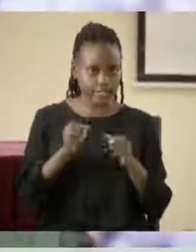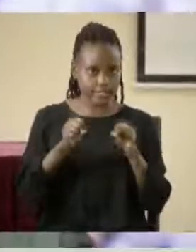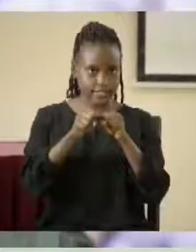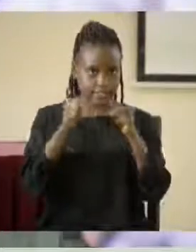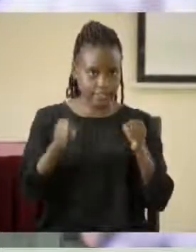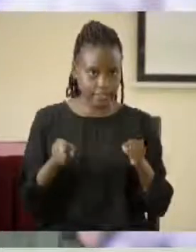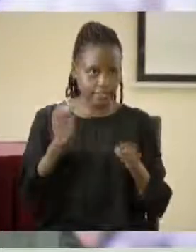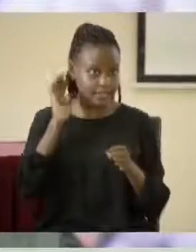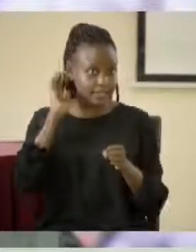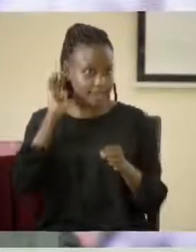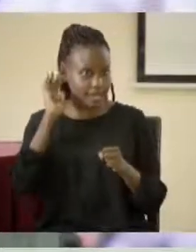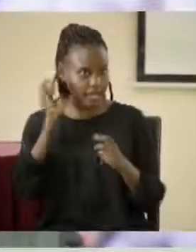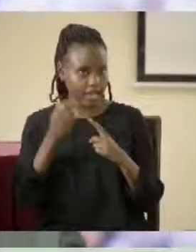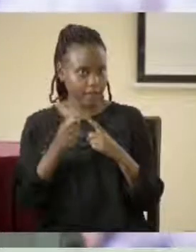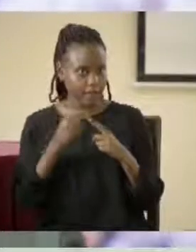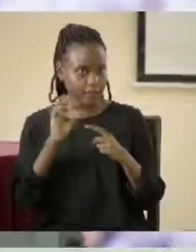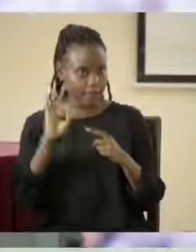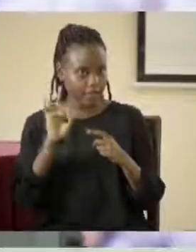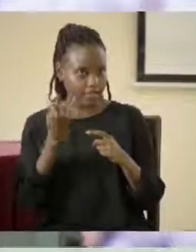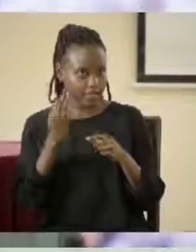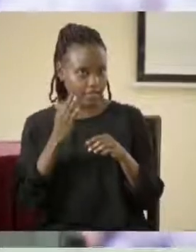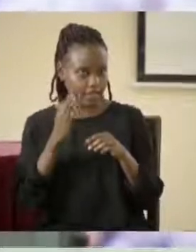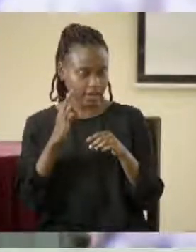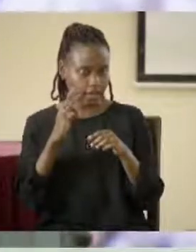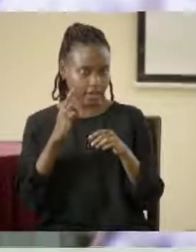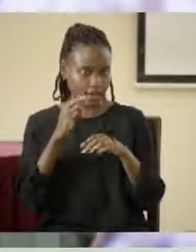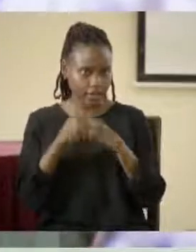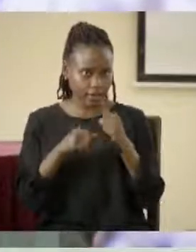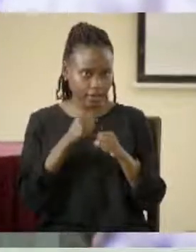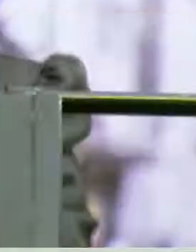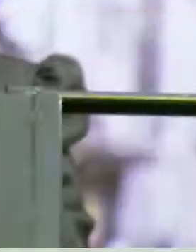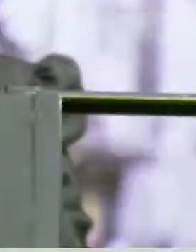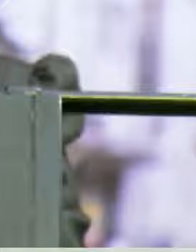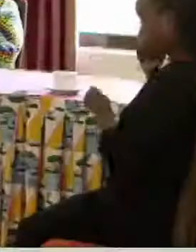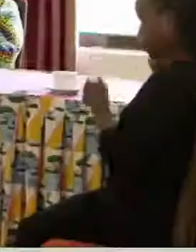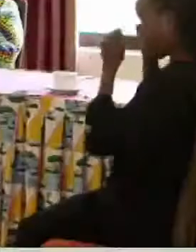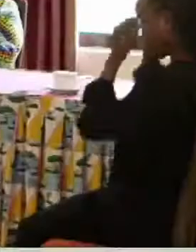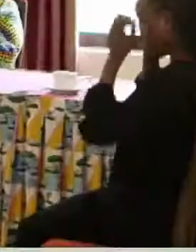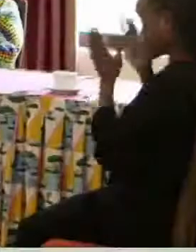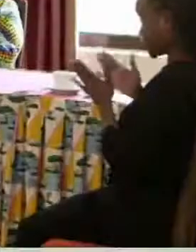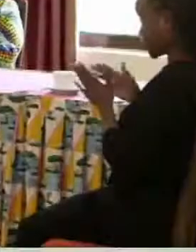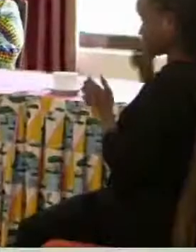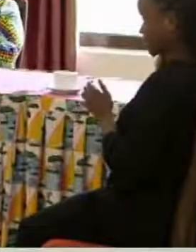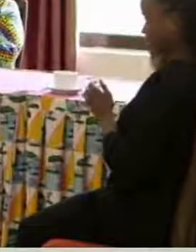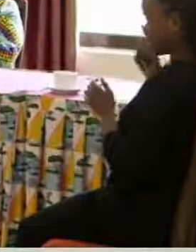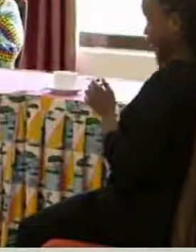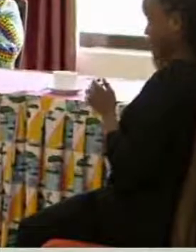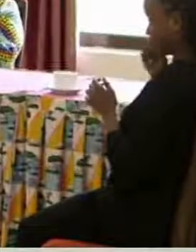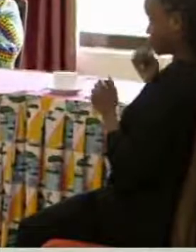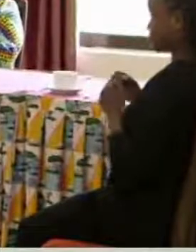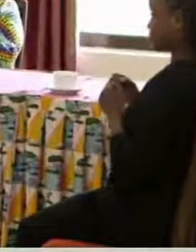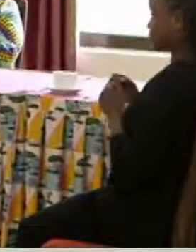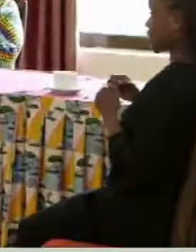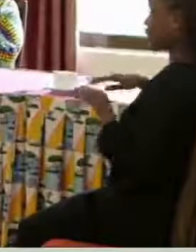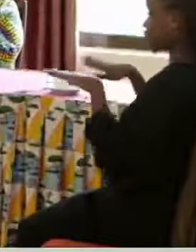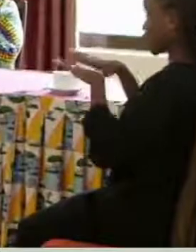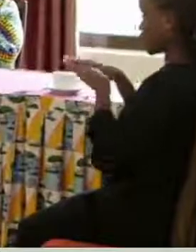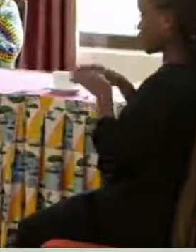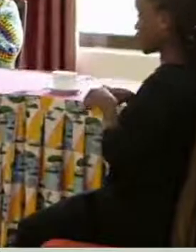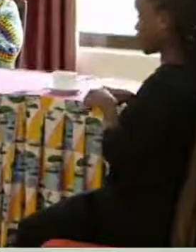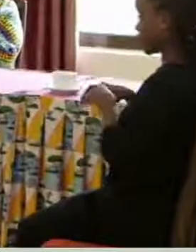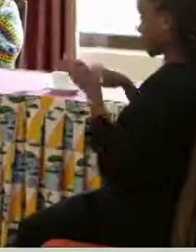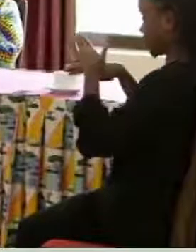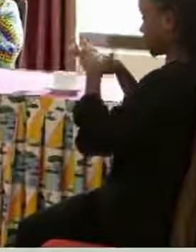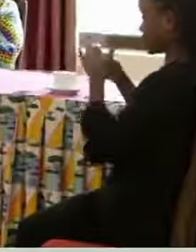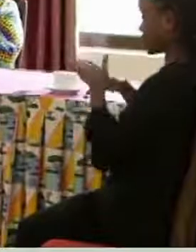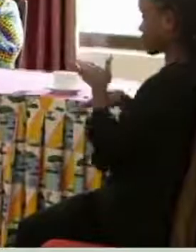had from third-year law students at Chanco. So in concluding, given the limited